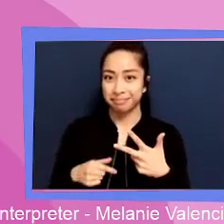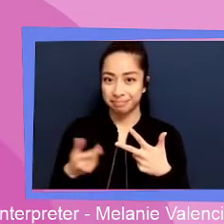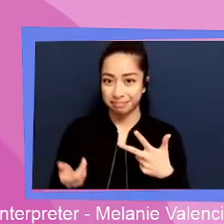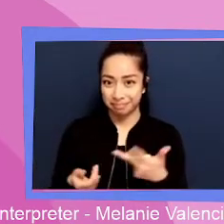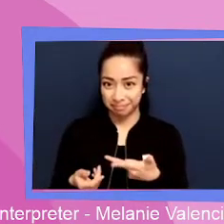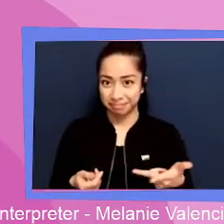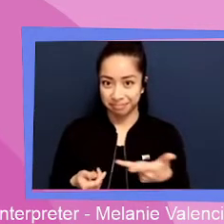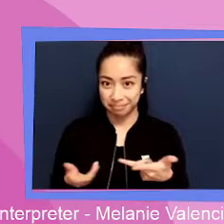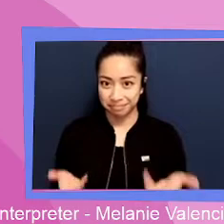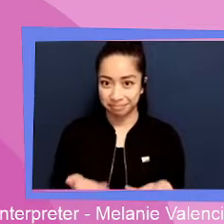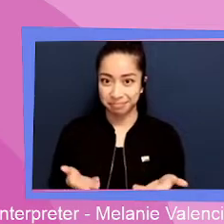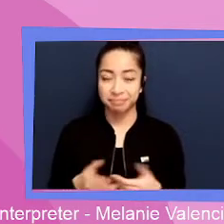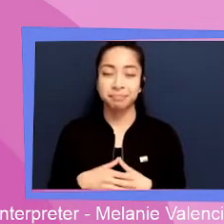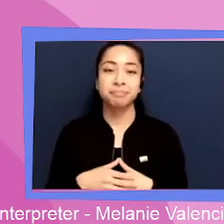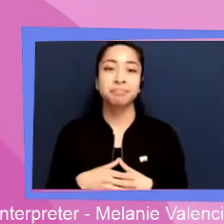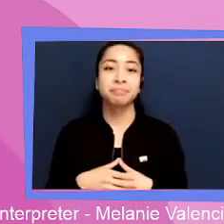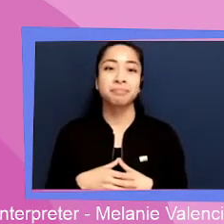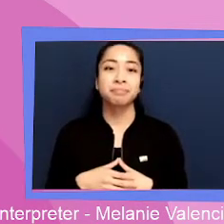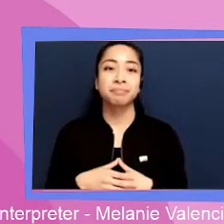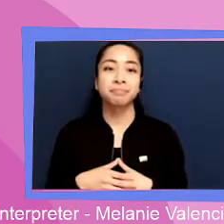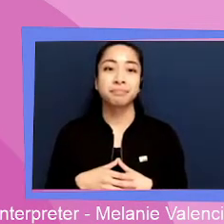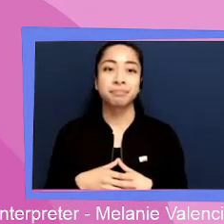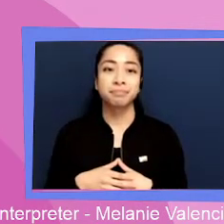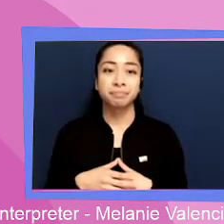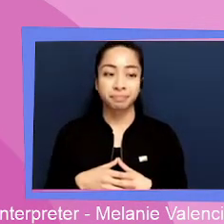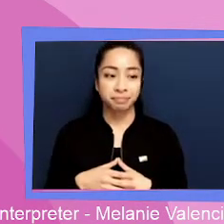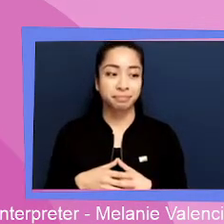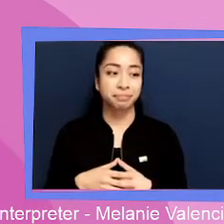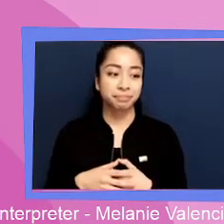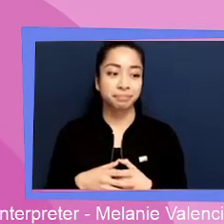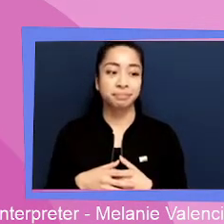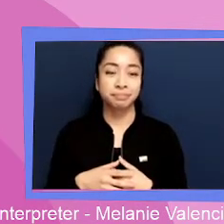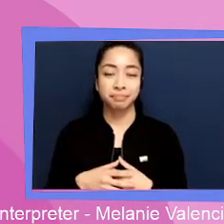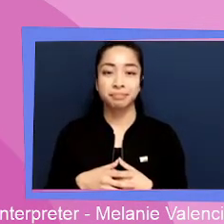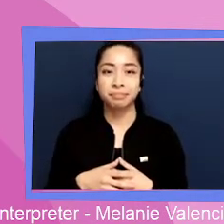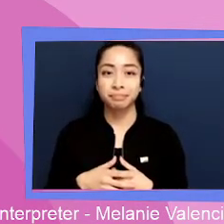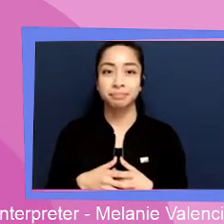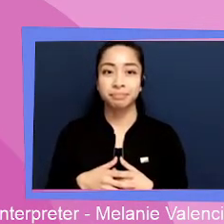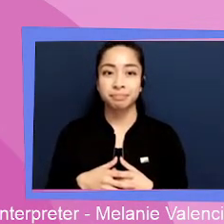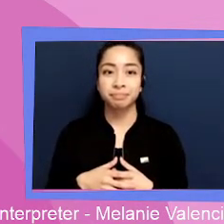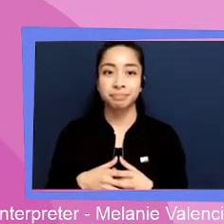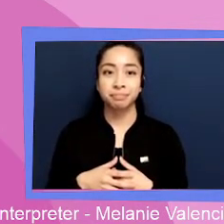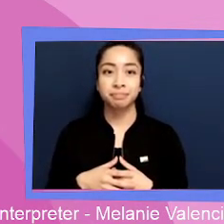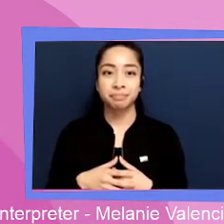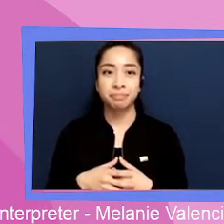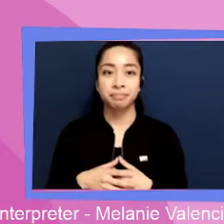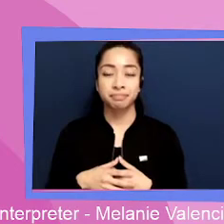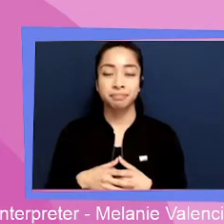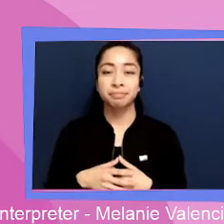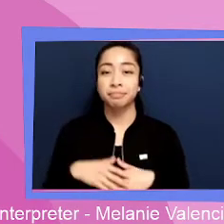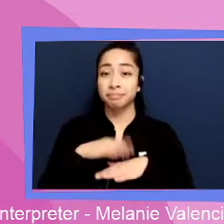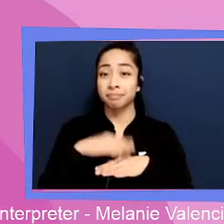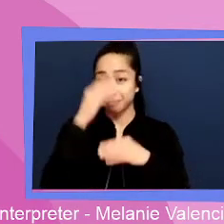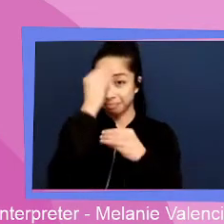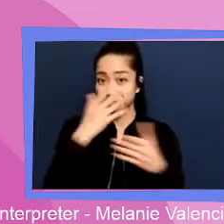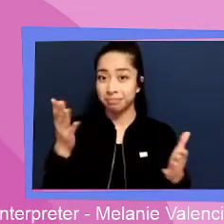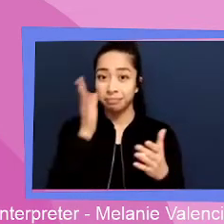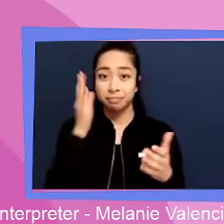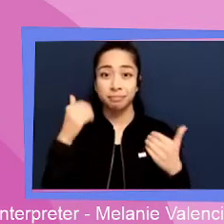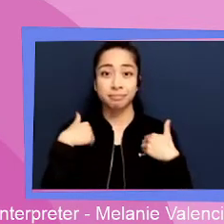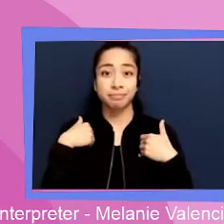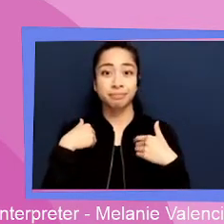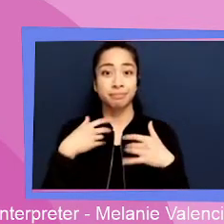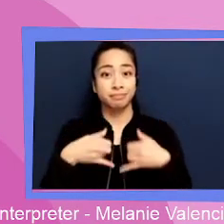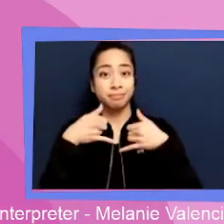So I want to just bring up quickly that we are going to have two drawings for $25 book